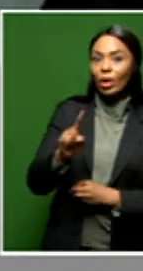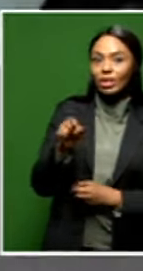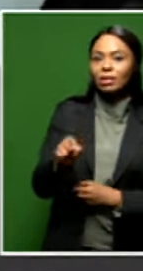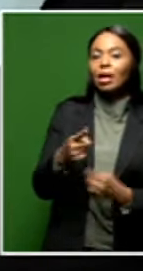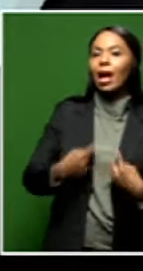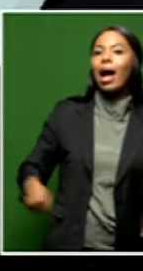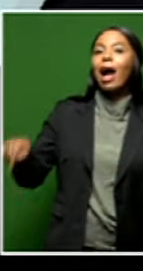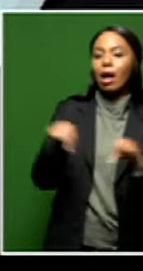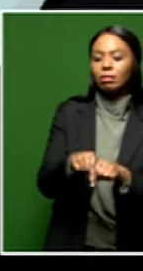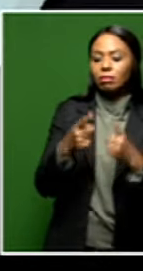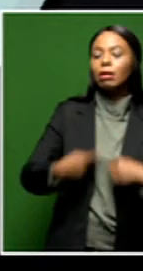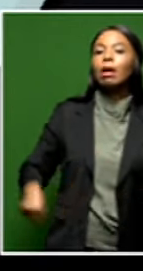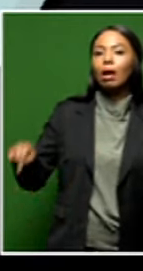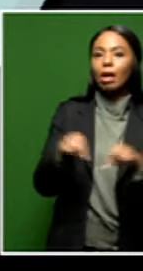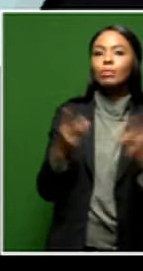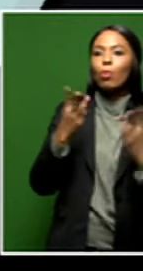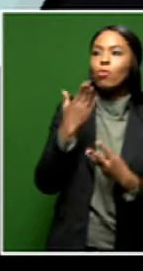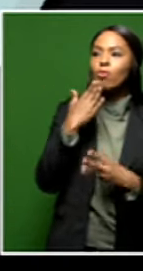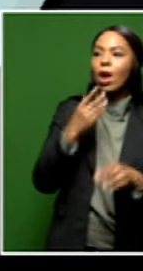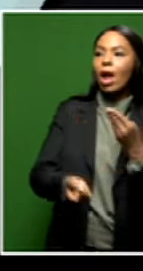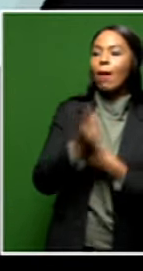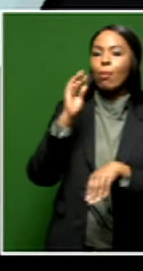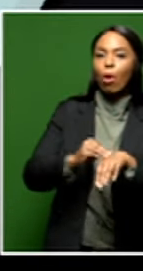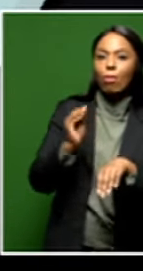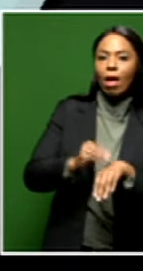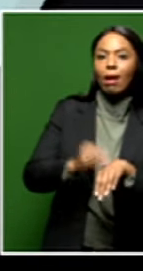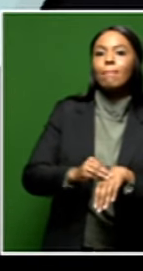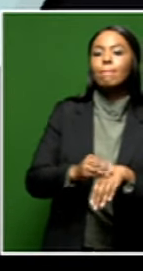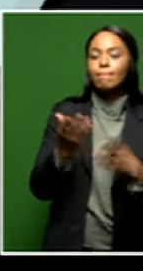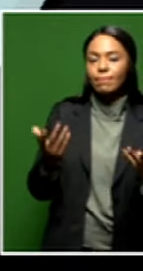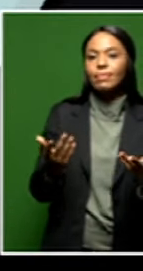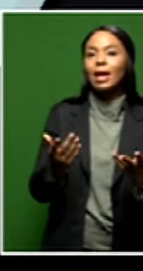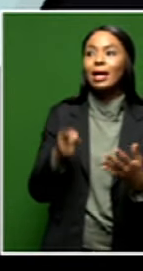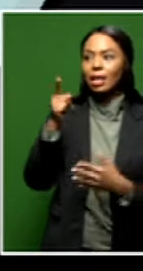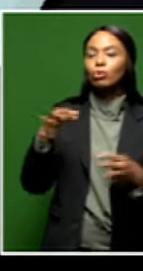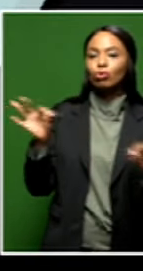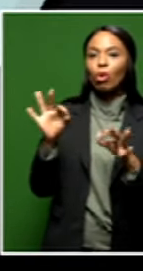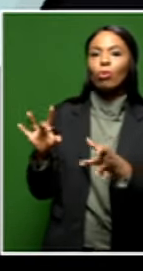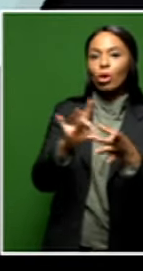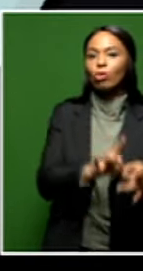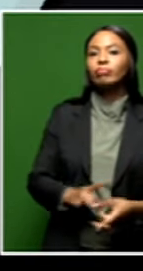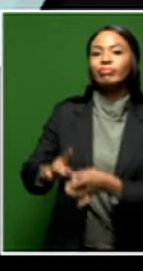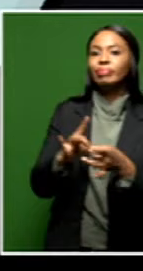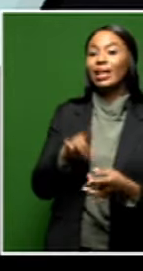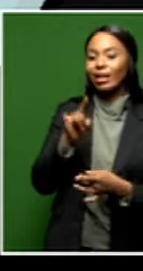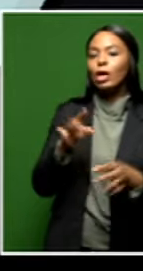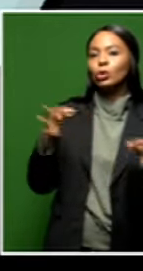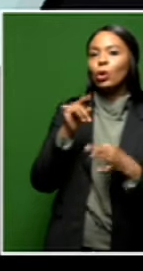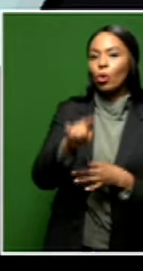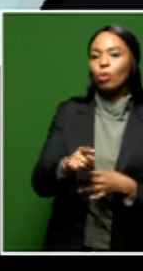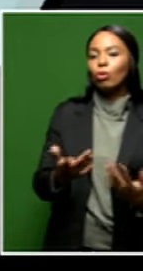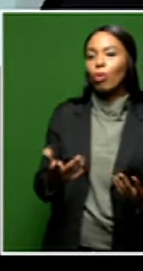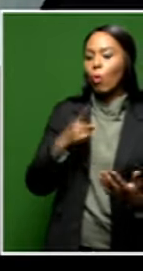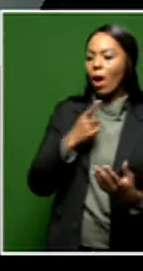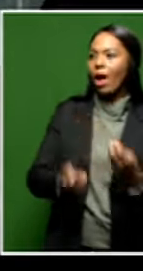us, all of us, going through tough times, and it's inevitable for all of us to go through those seasons where it just feel